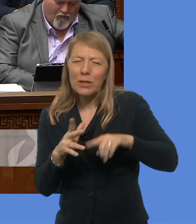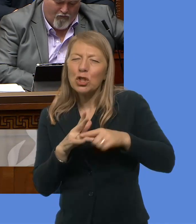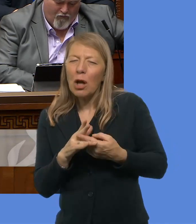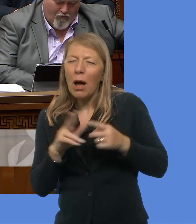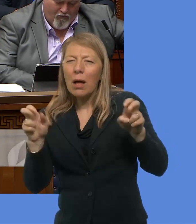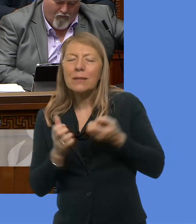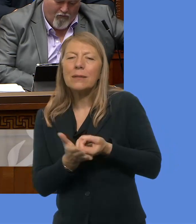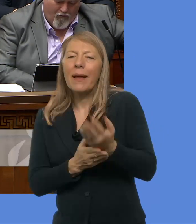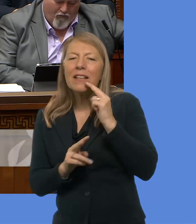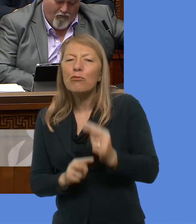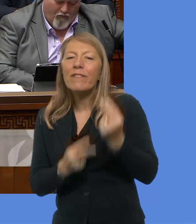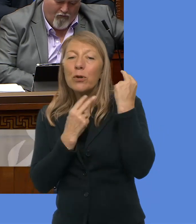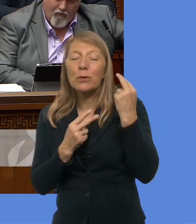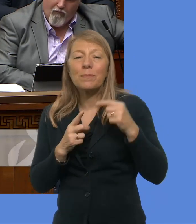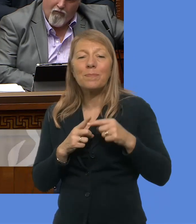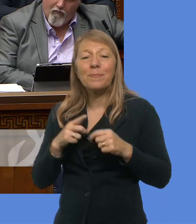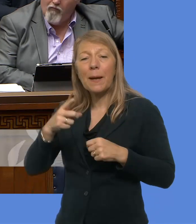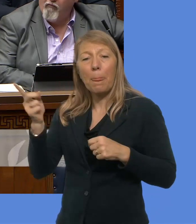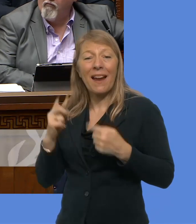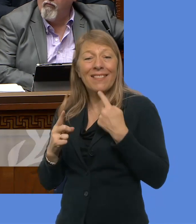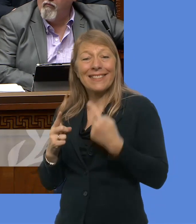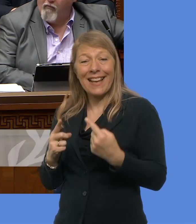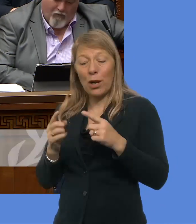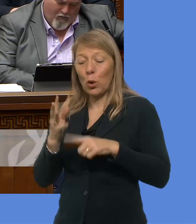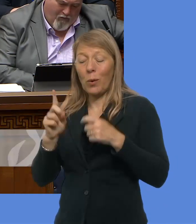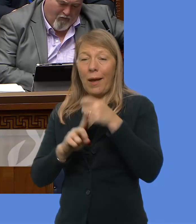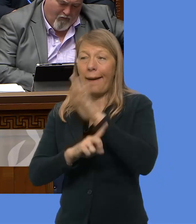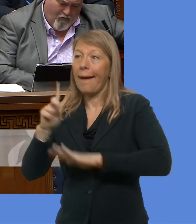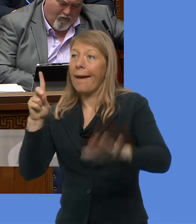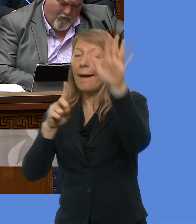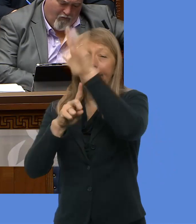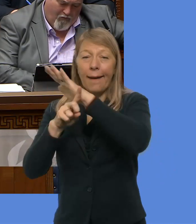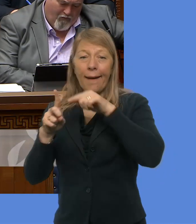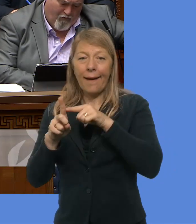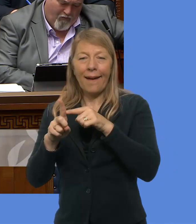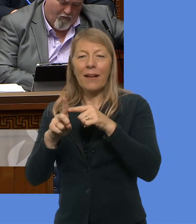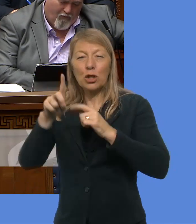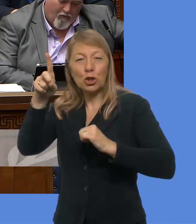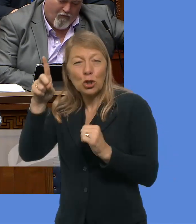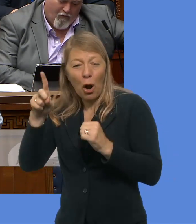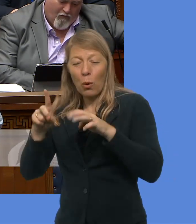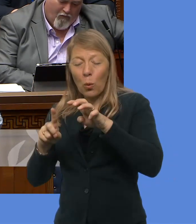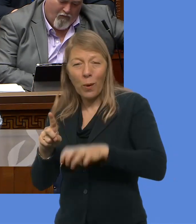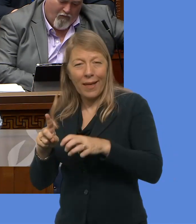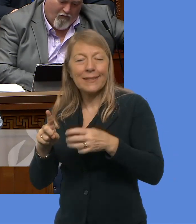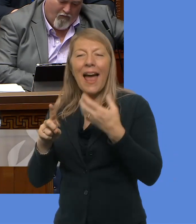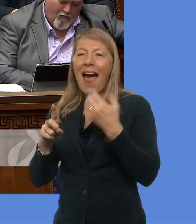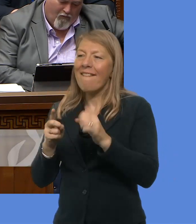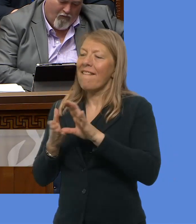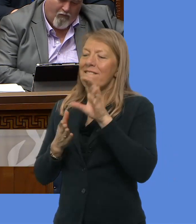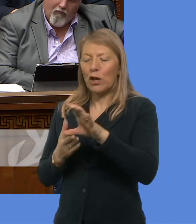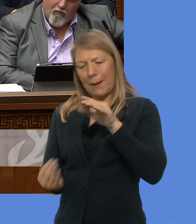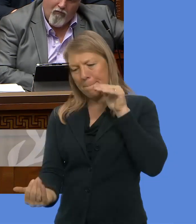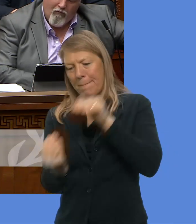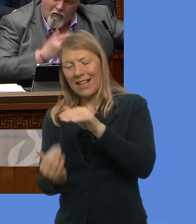we are the only devolved administration that is being asked to deliver public services whilst being funded below its level of need. So in my view,